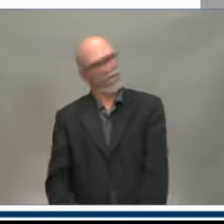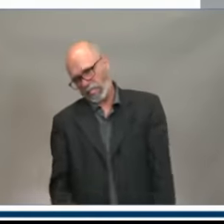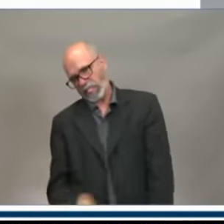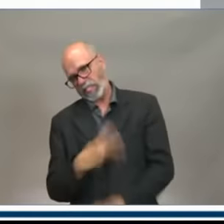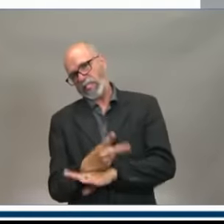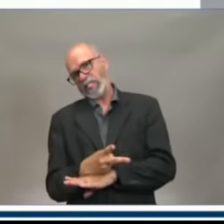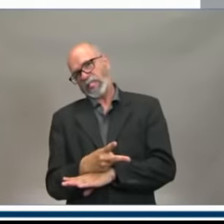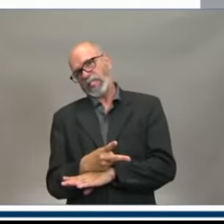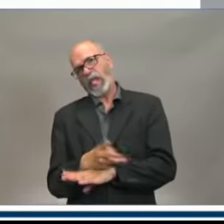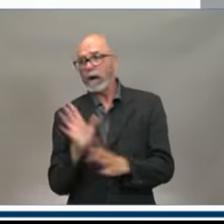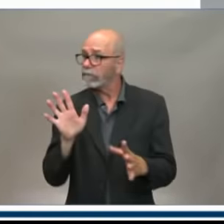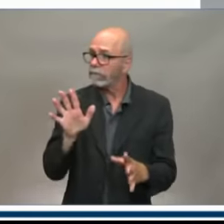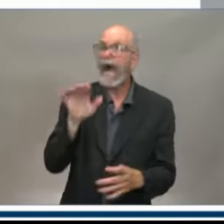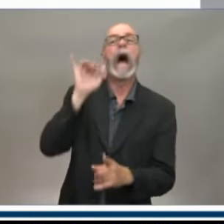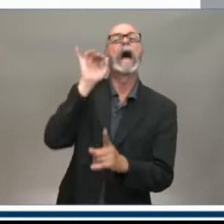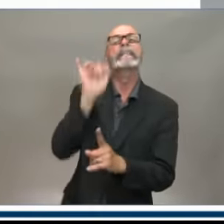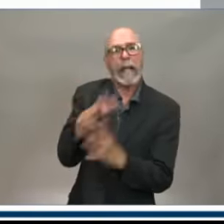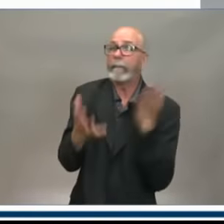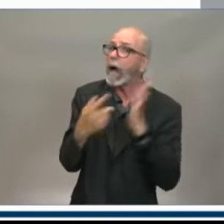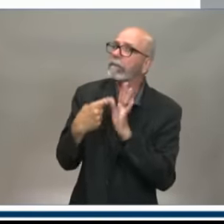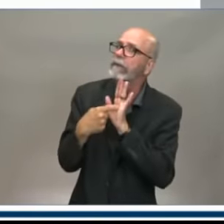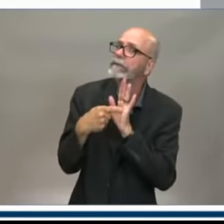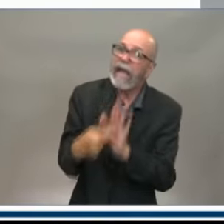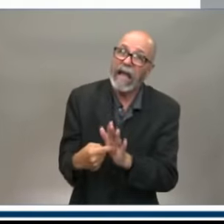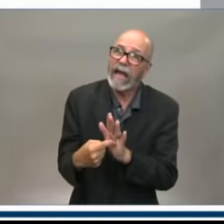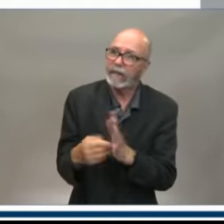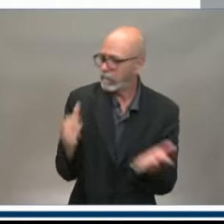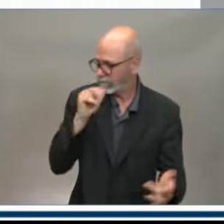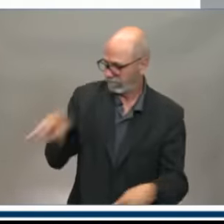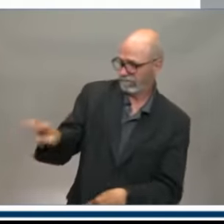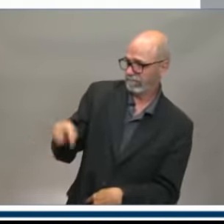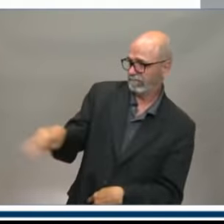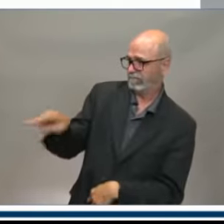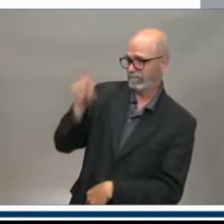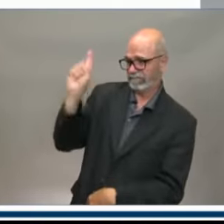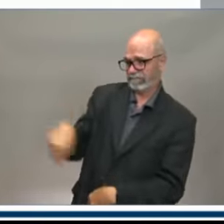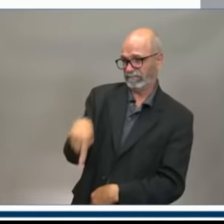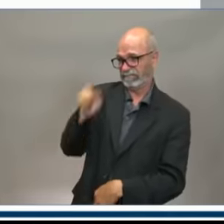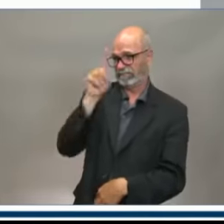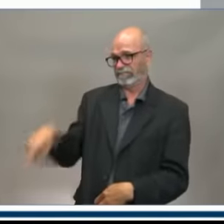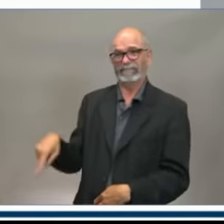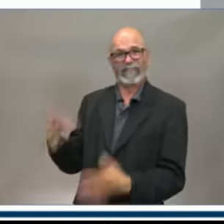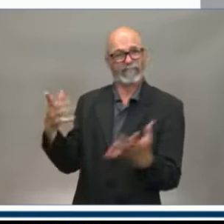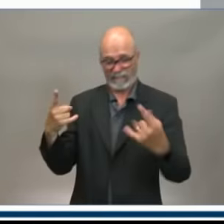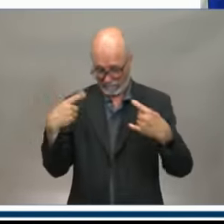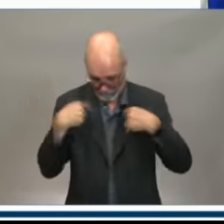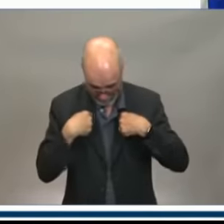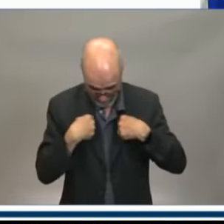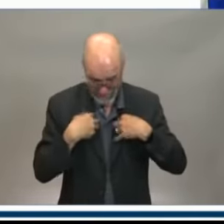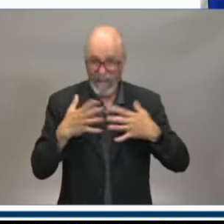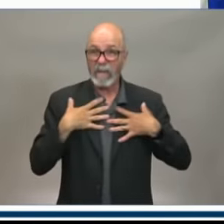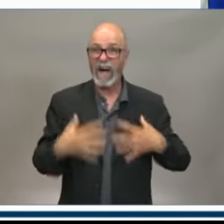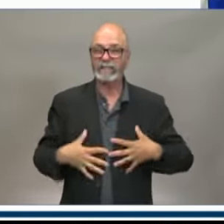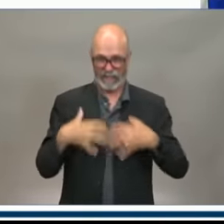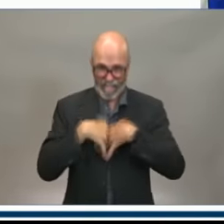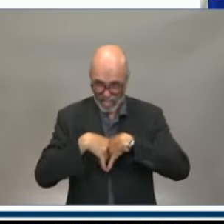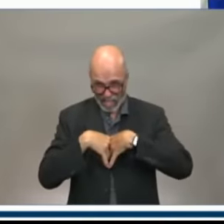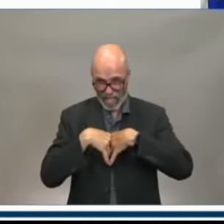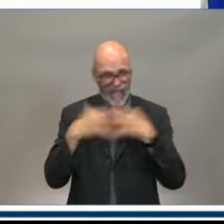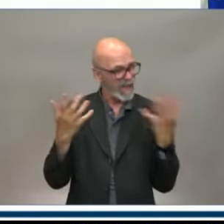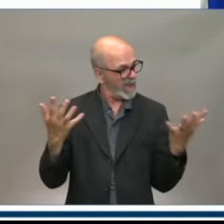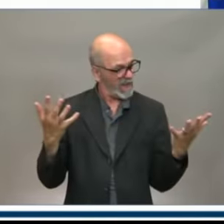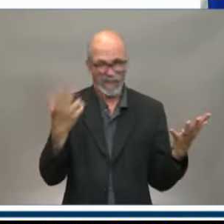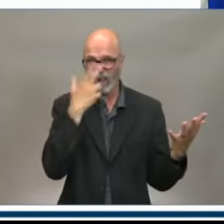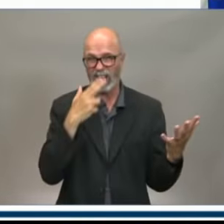COVID. So it's something that's very different than the normal fatigue that many of us have. Go ahead with your follow-up, Mike.